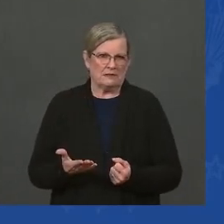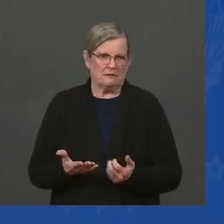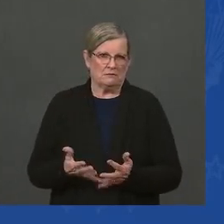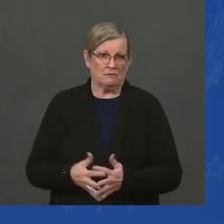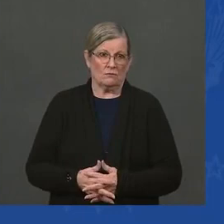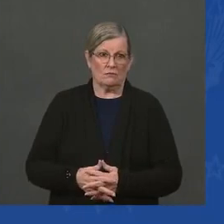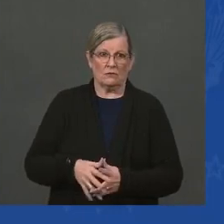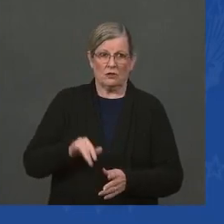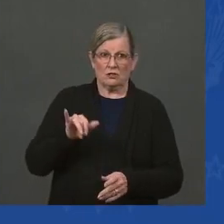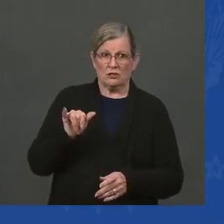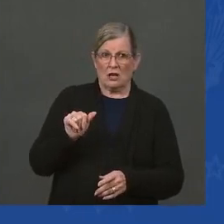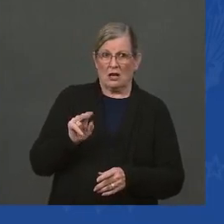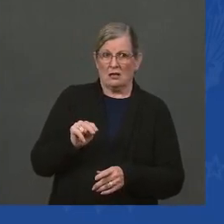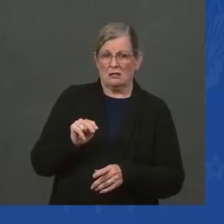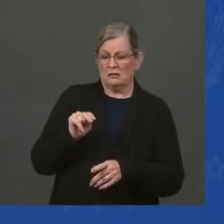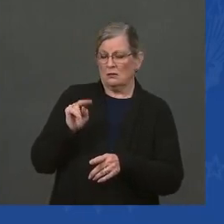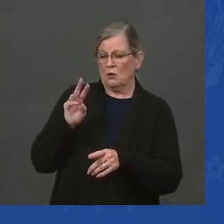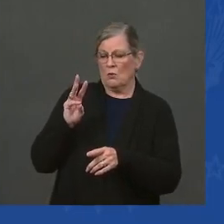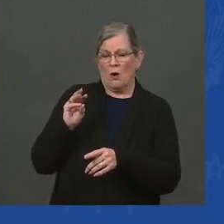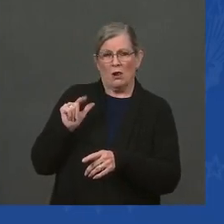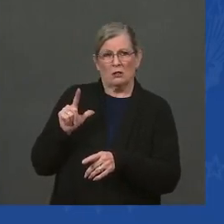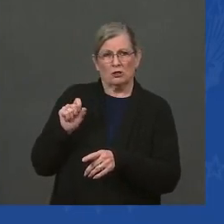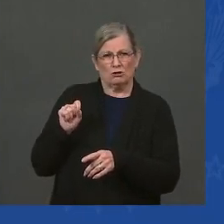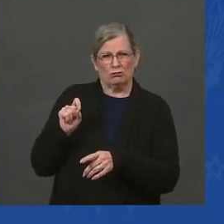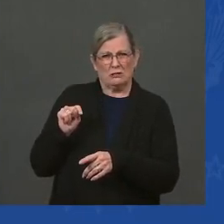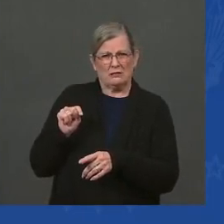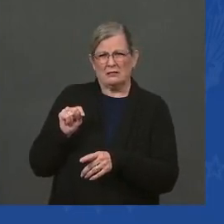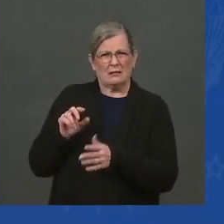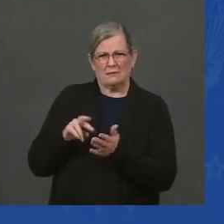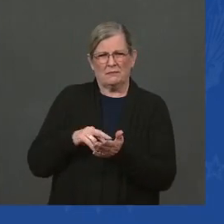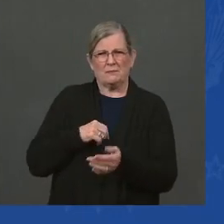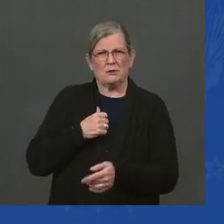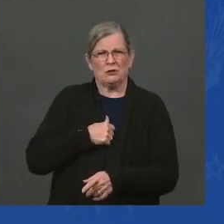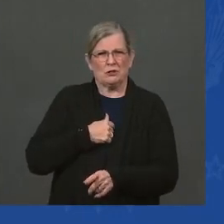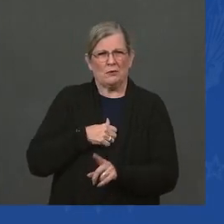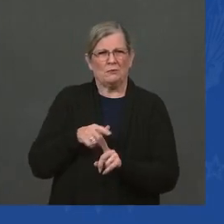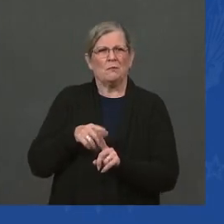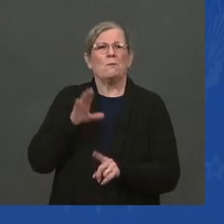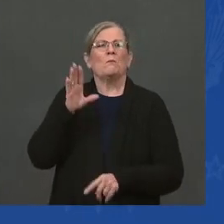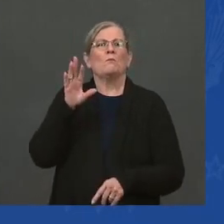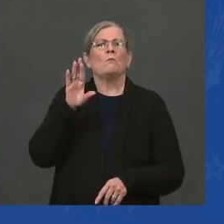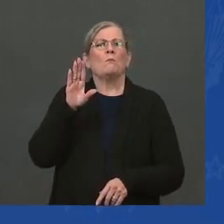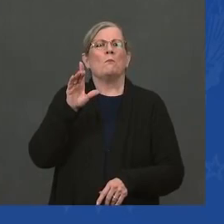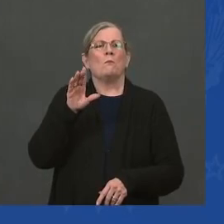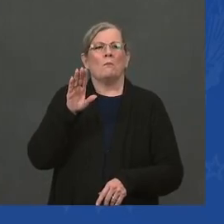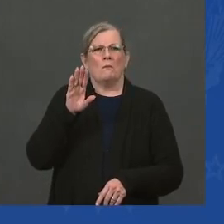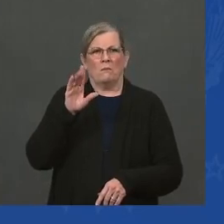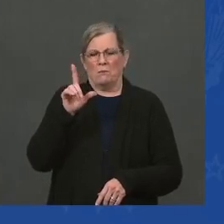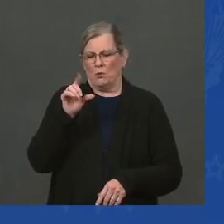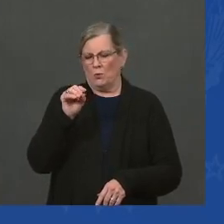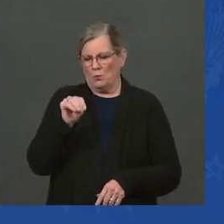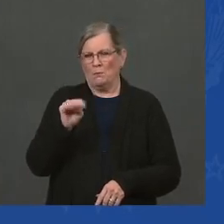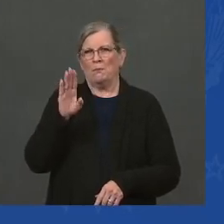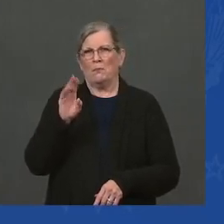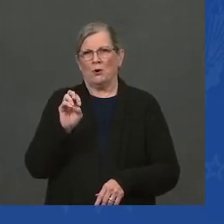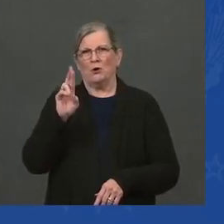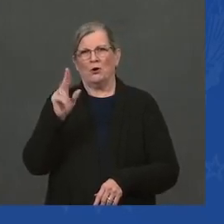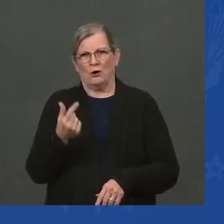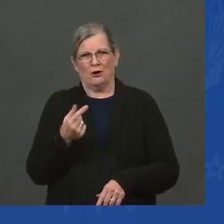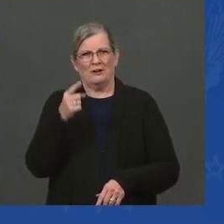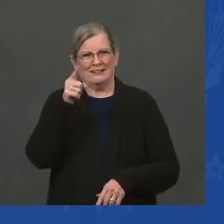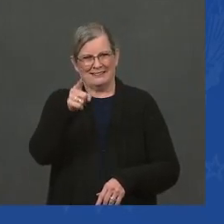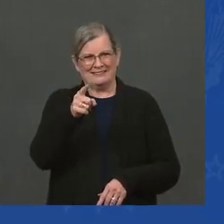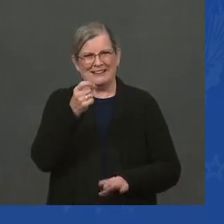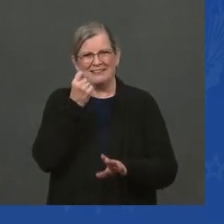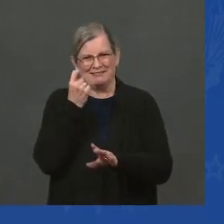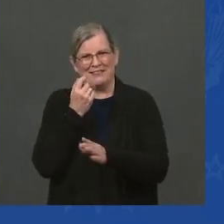Excuse me. I beg your pardon. Bloomberg. I hope I got it. I got it. Thank you. Especially since my granddaughter works for